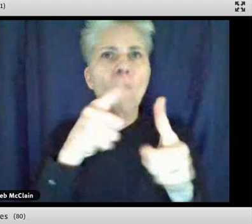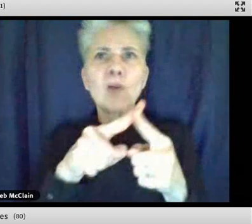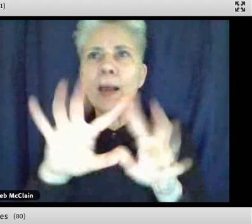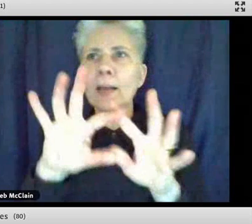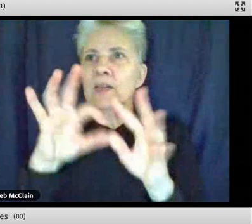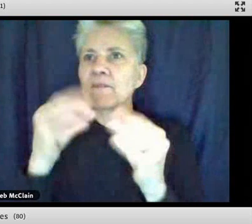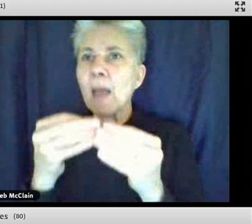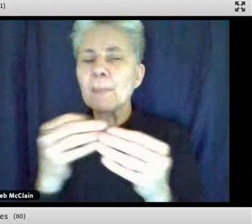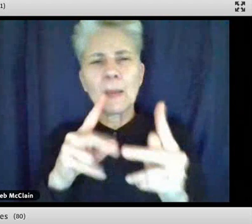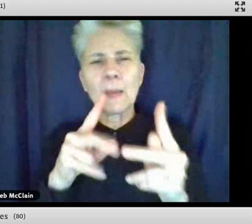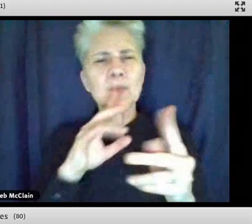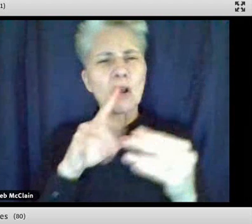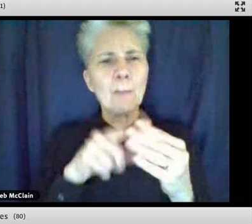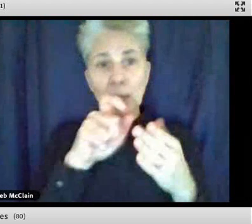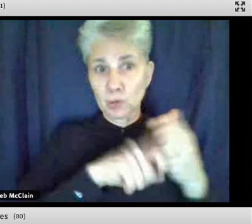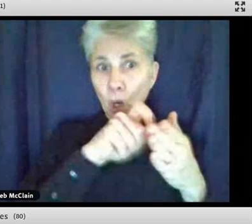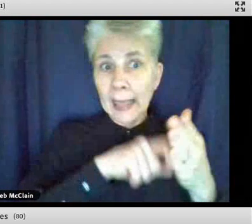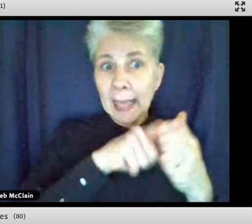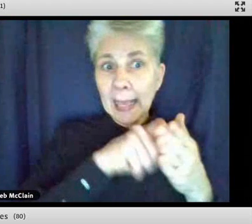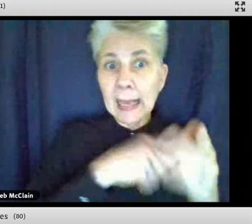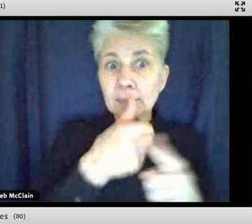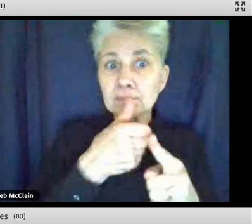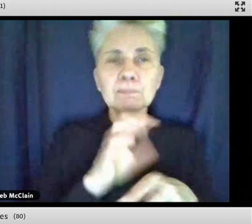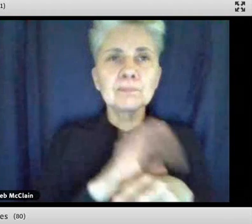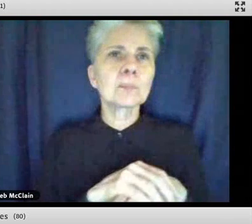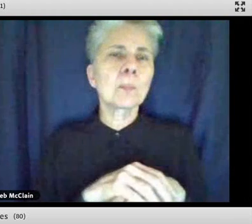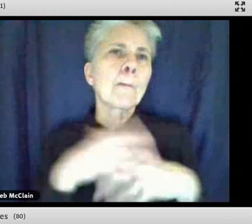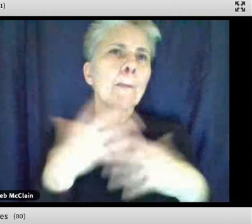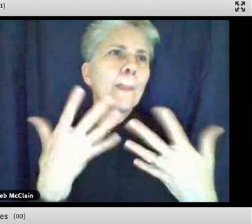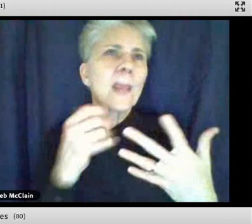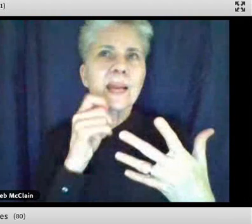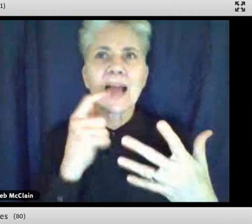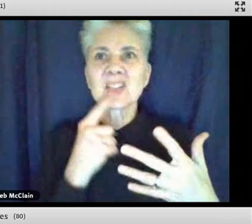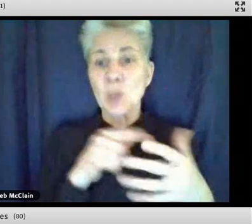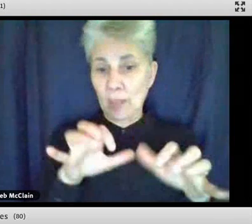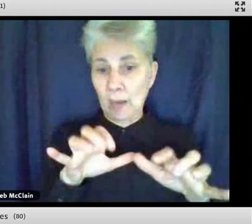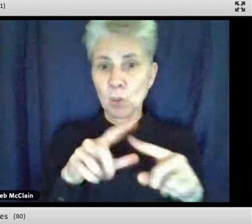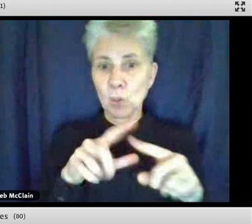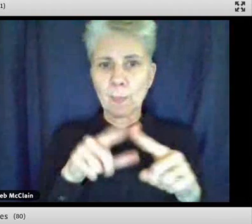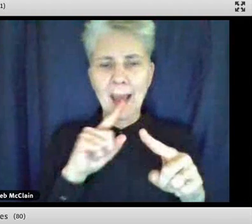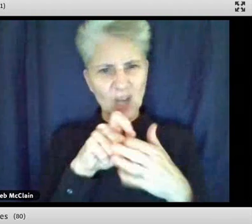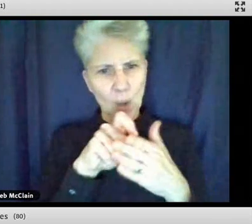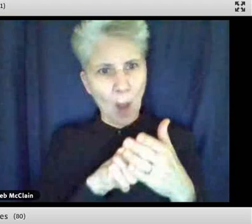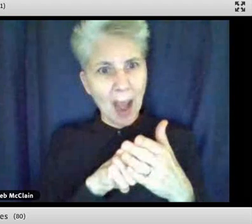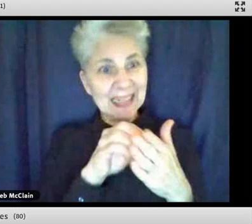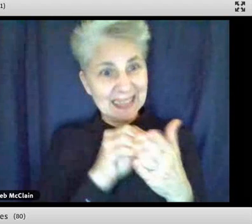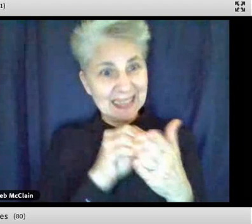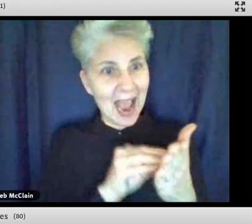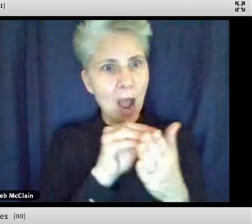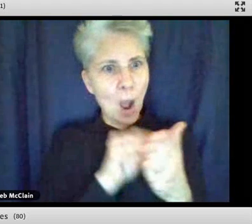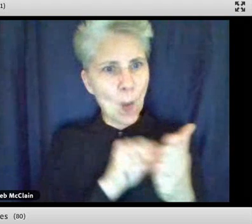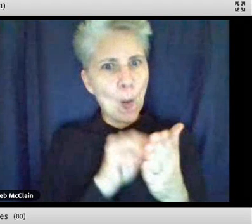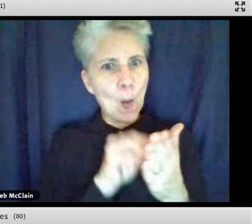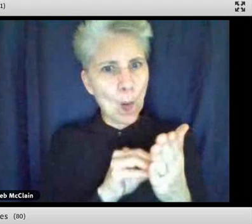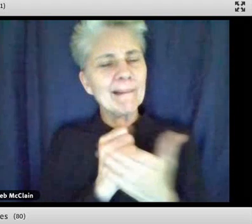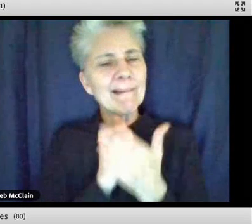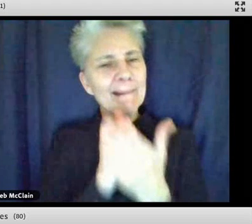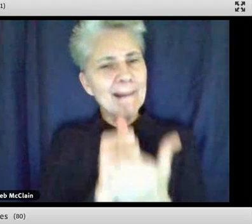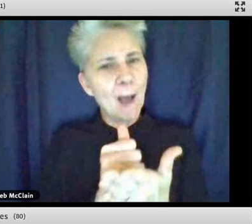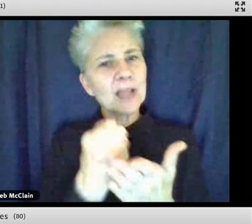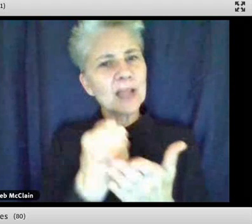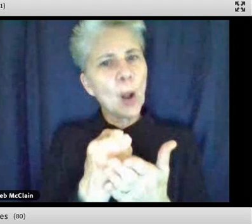people talk about journaling, not just, on the computer, but actually writing it down. It kind of helps you a little